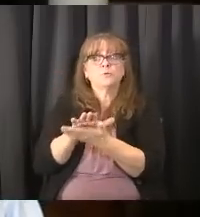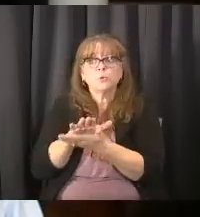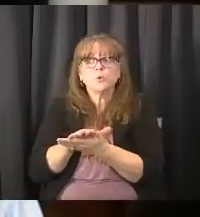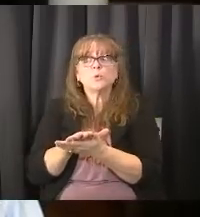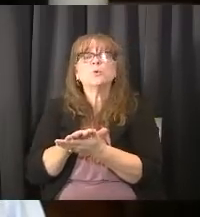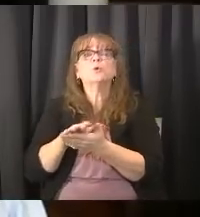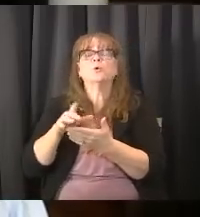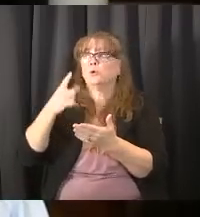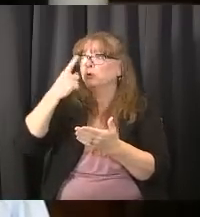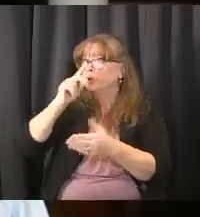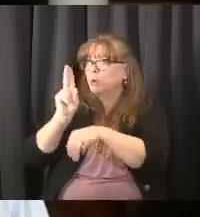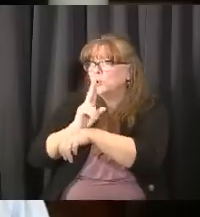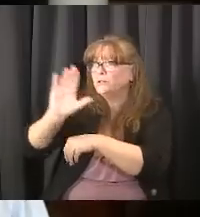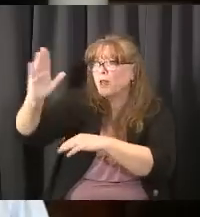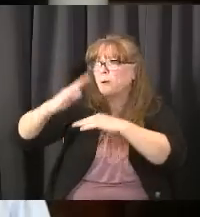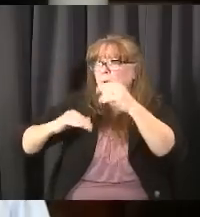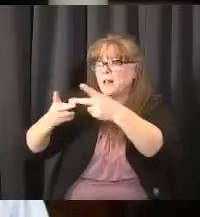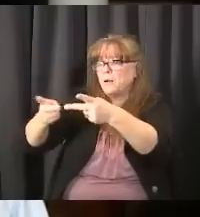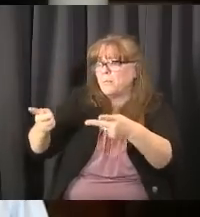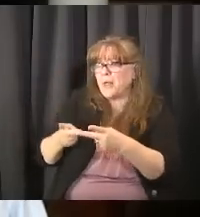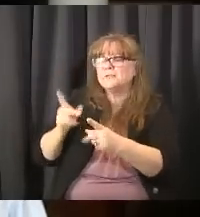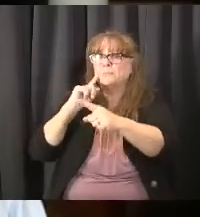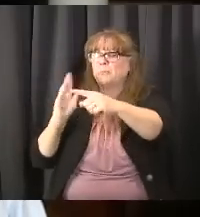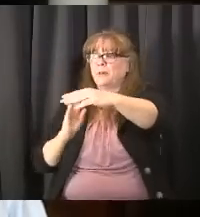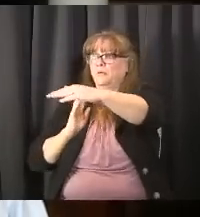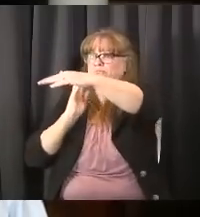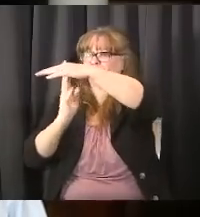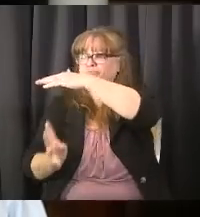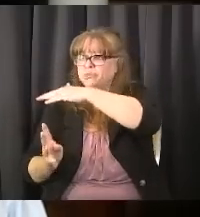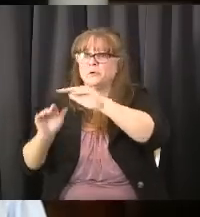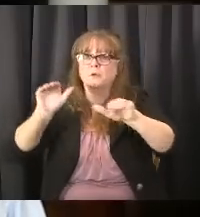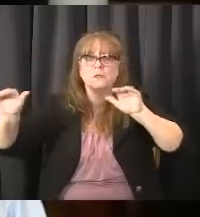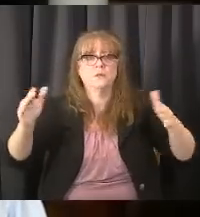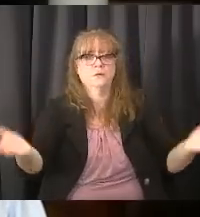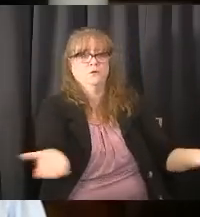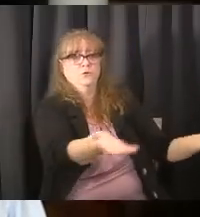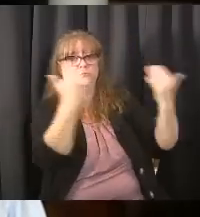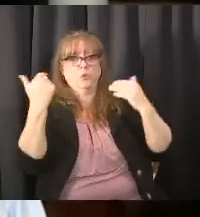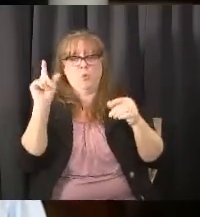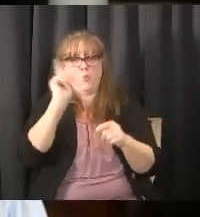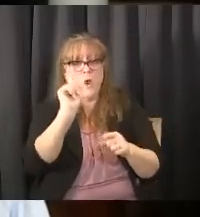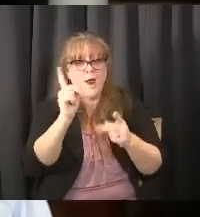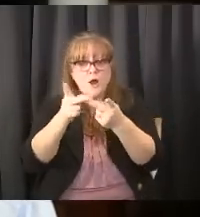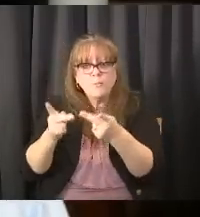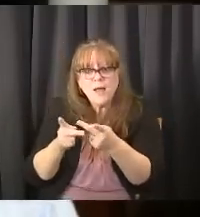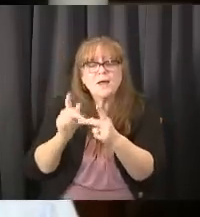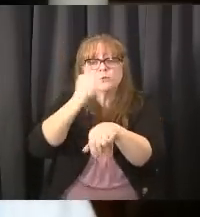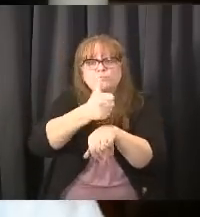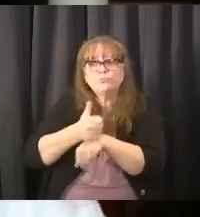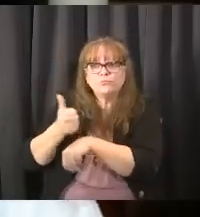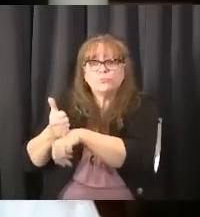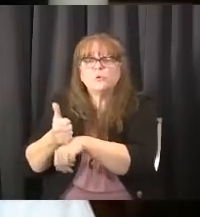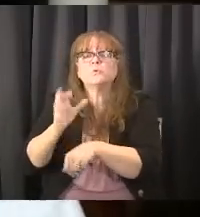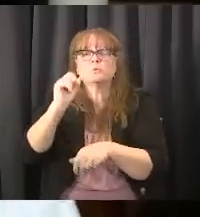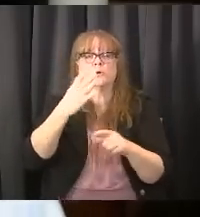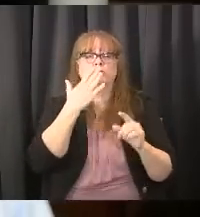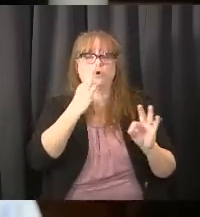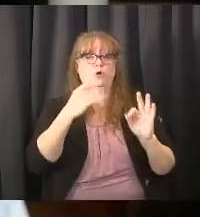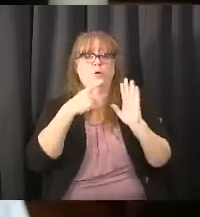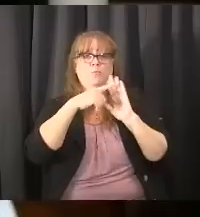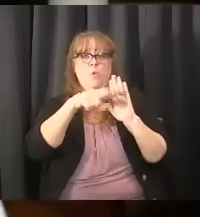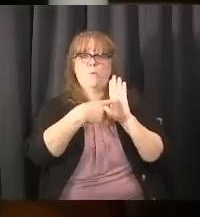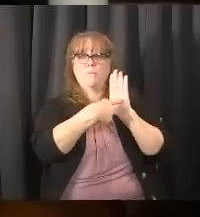vaccination clinic. So it's a great model of how healthcare systems can work together to get our community